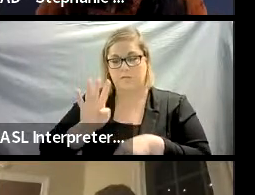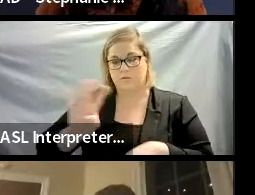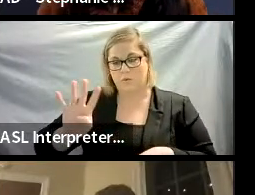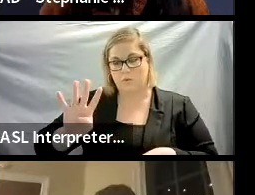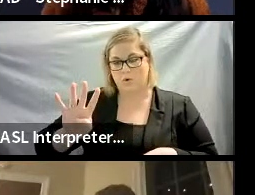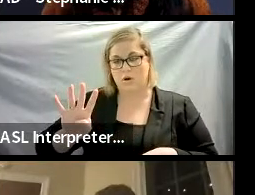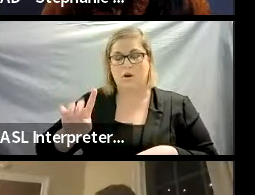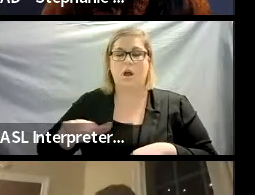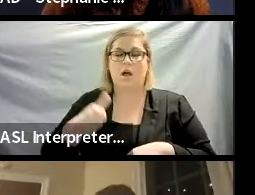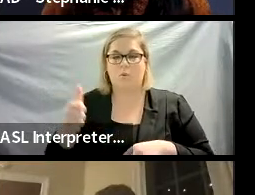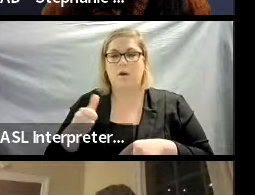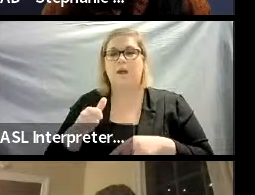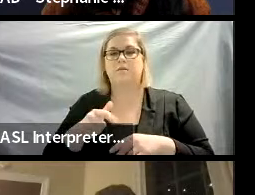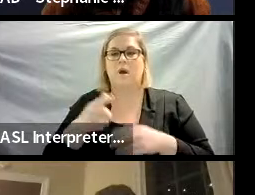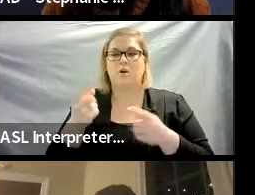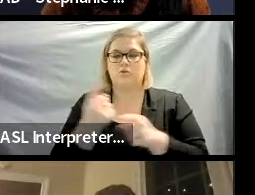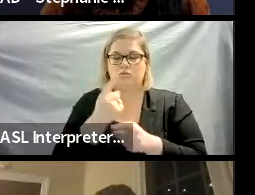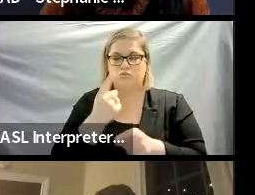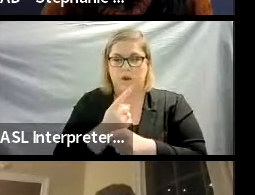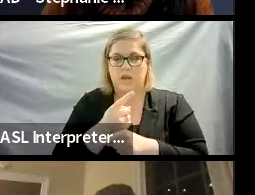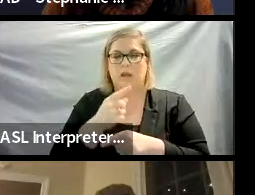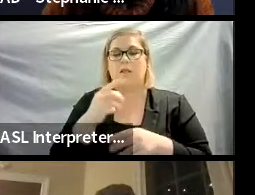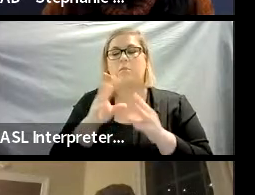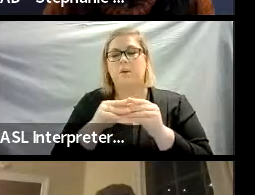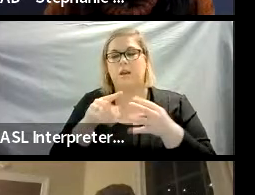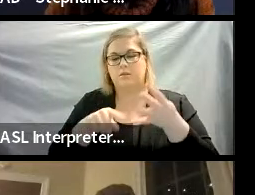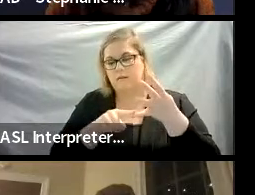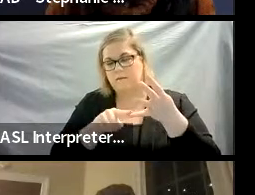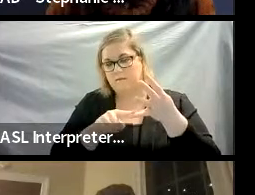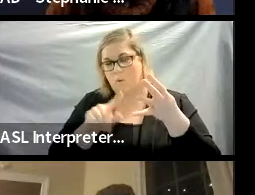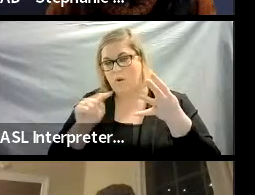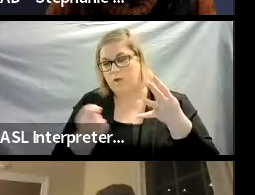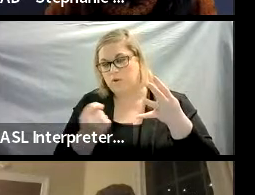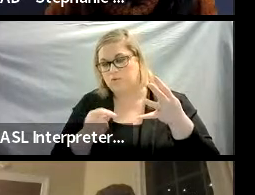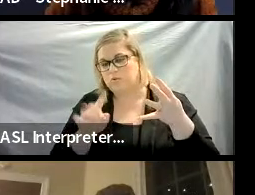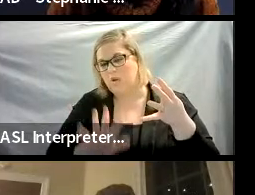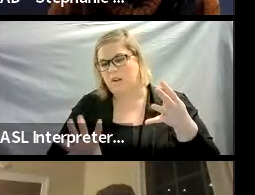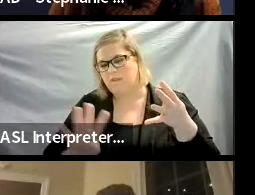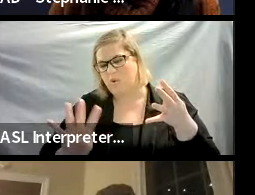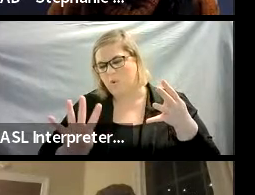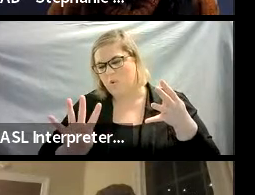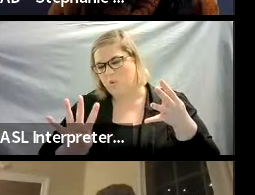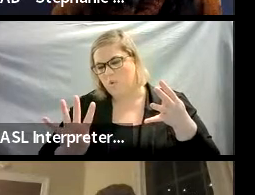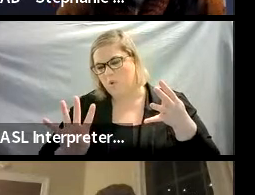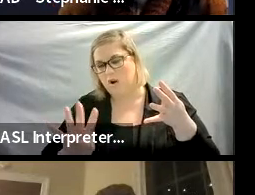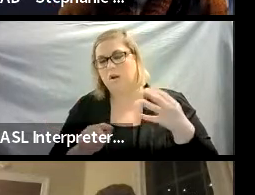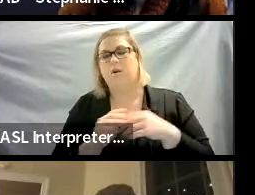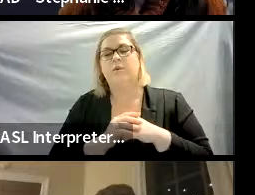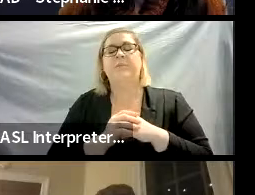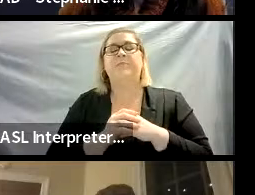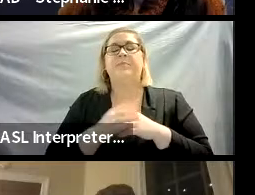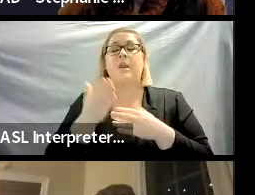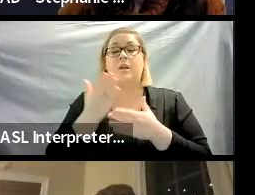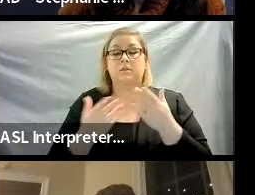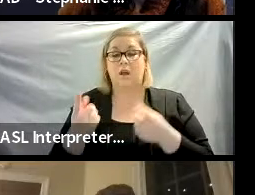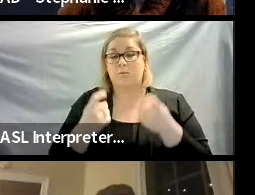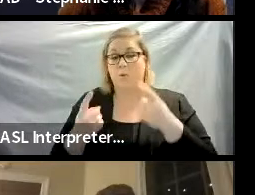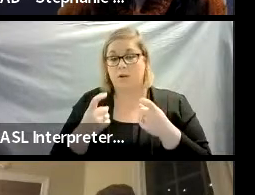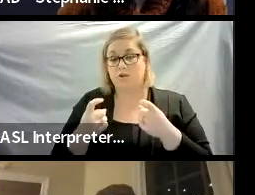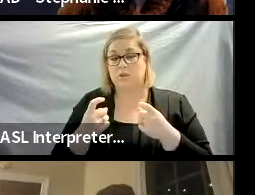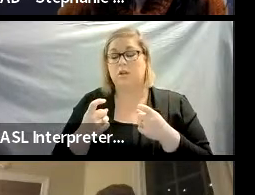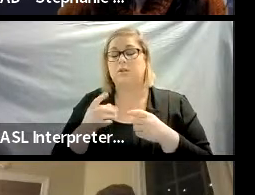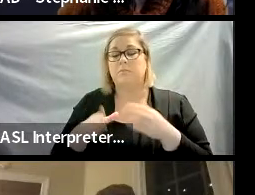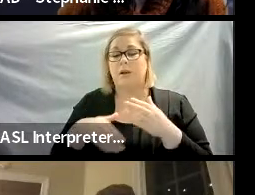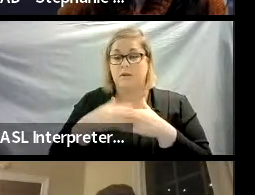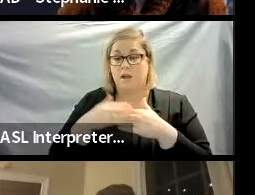our standing meetings are going to be every fourth Tuesday and typically around 4 p.m. Some questions that came up with